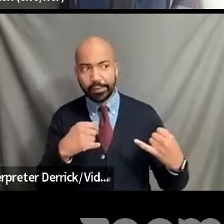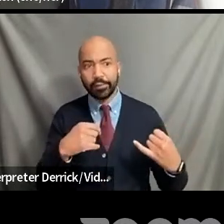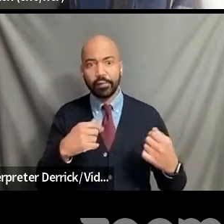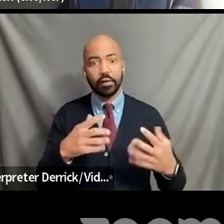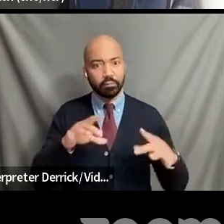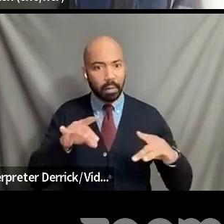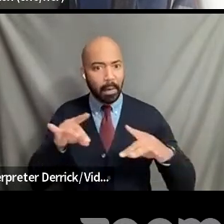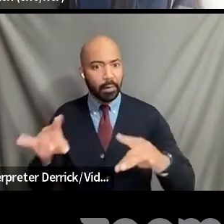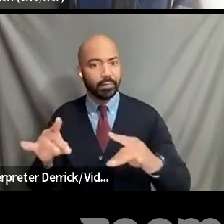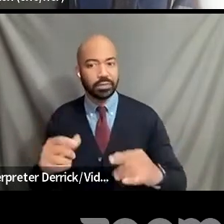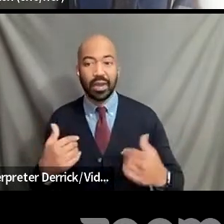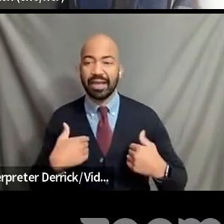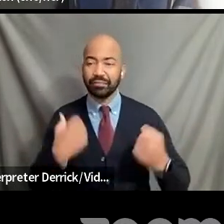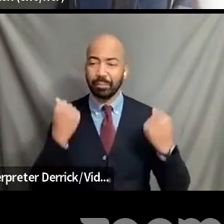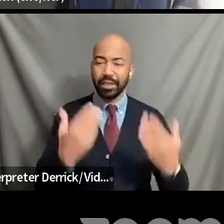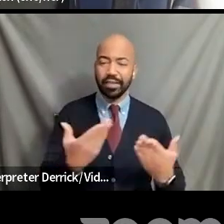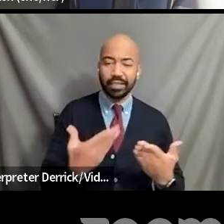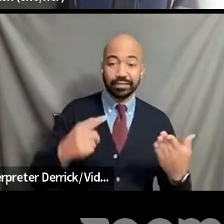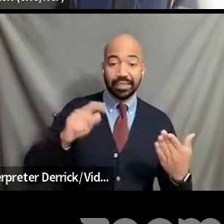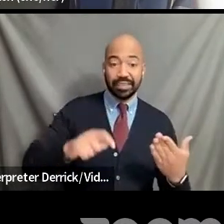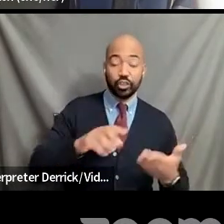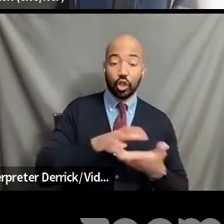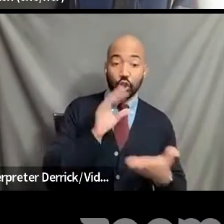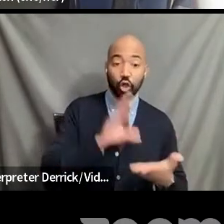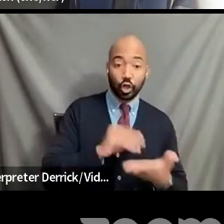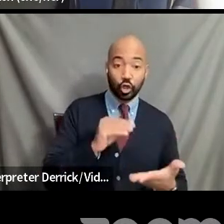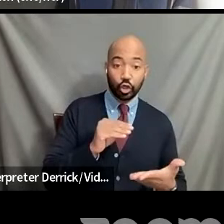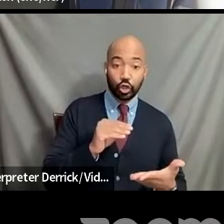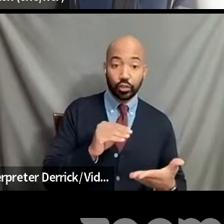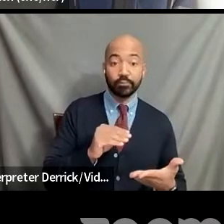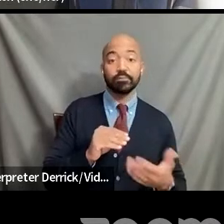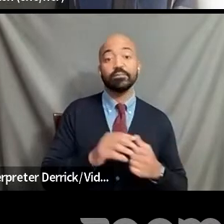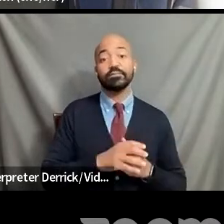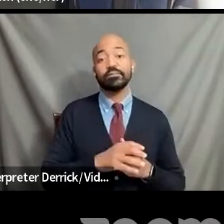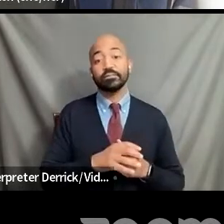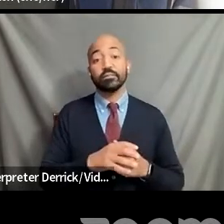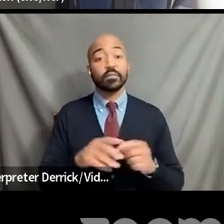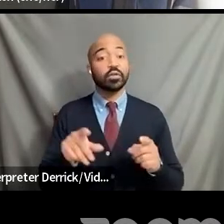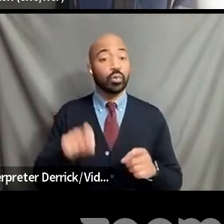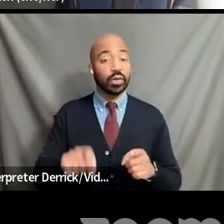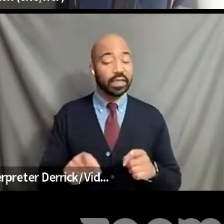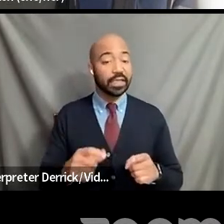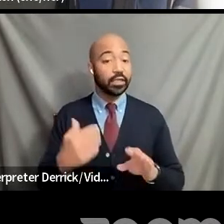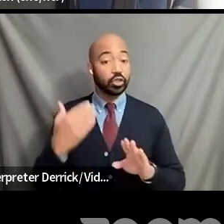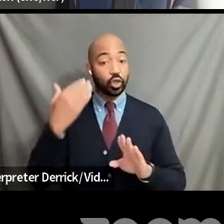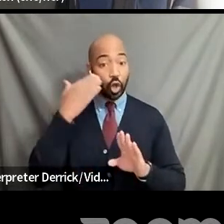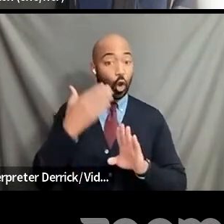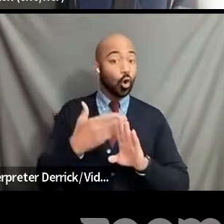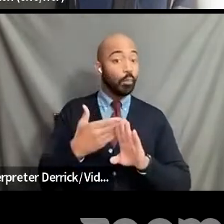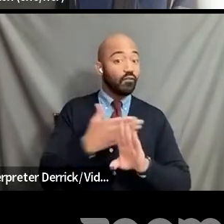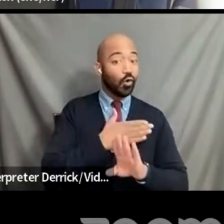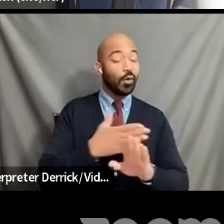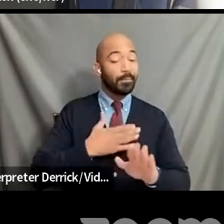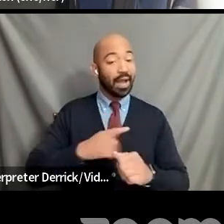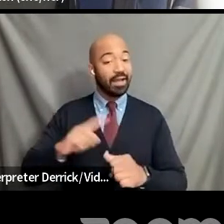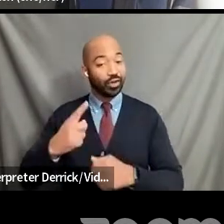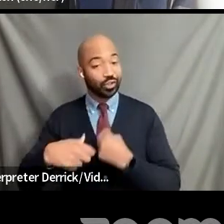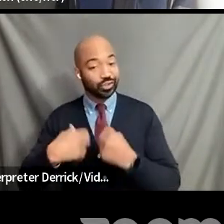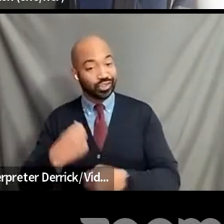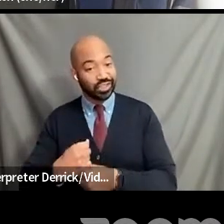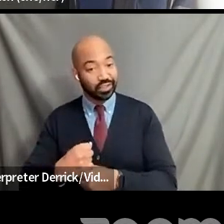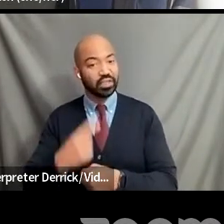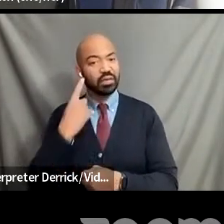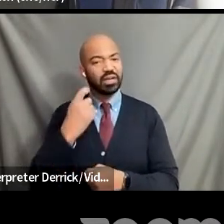I needed to learn, aside from the stuff that I was a little bit behind on, I kind of needed to know before the end of my first year, because we had a